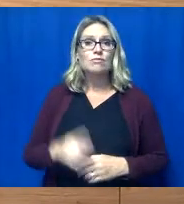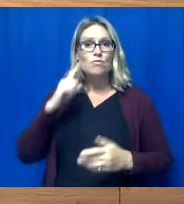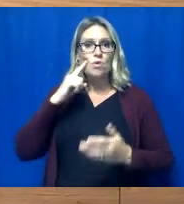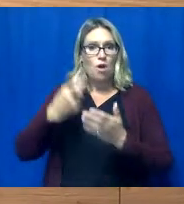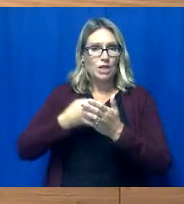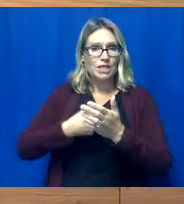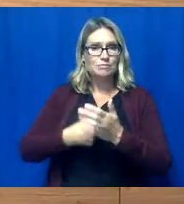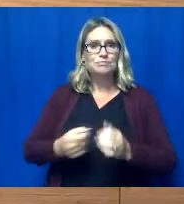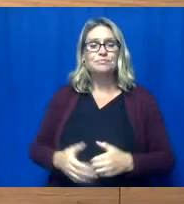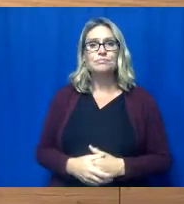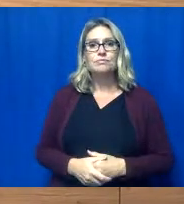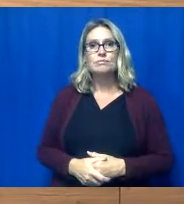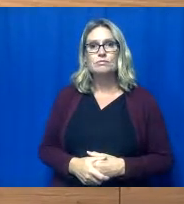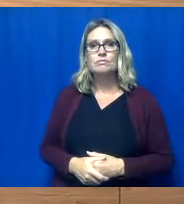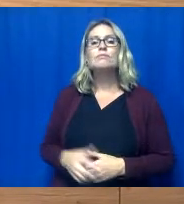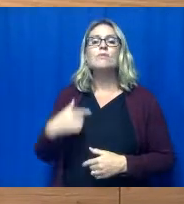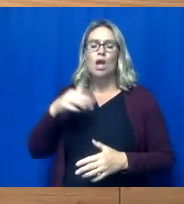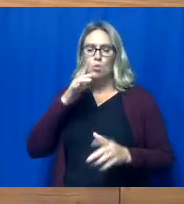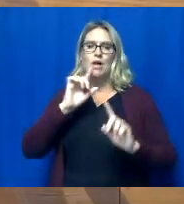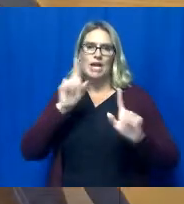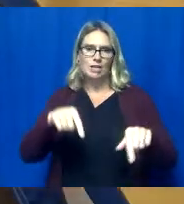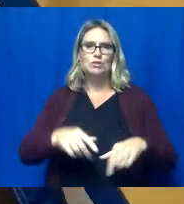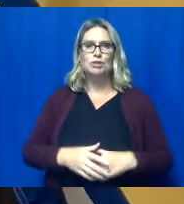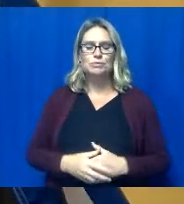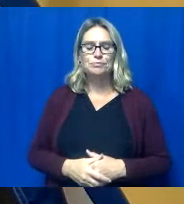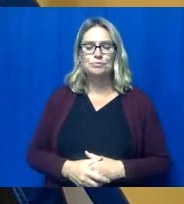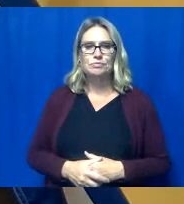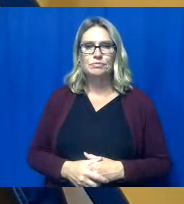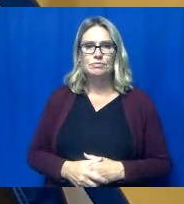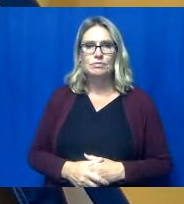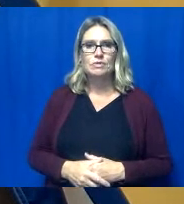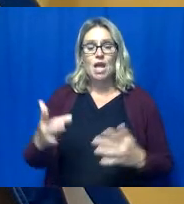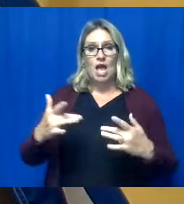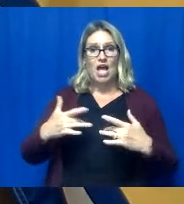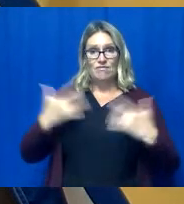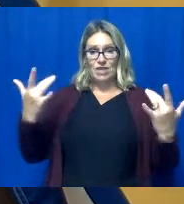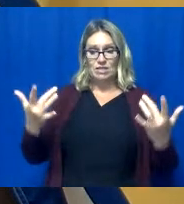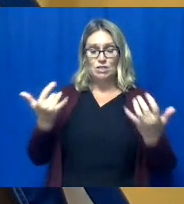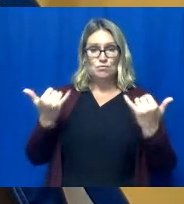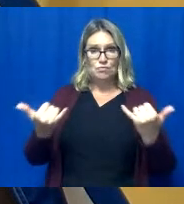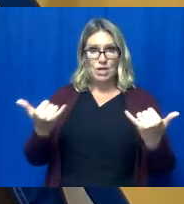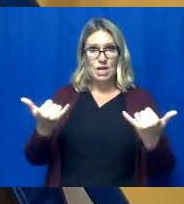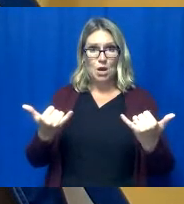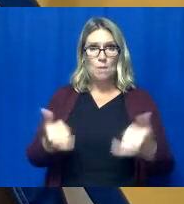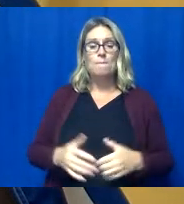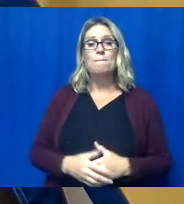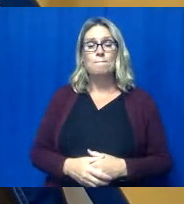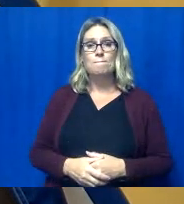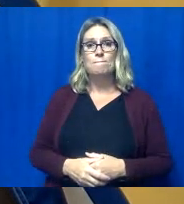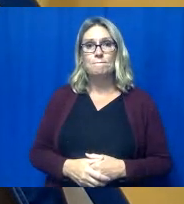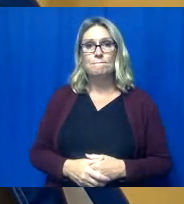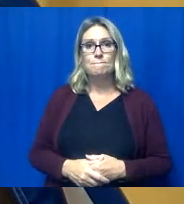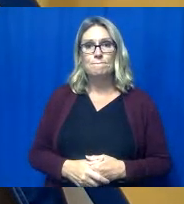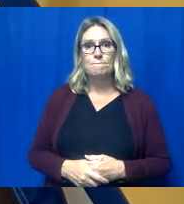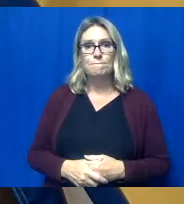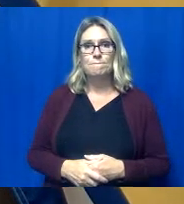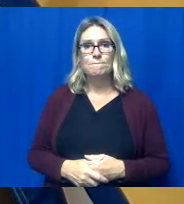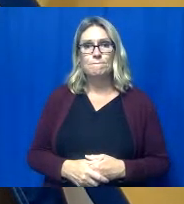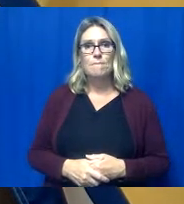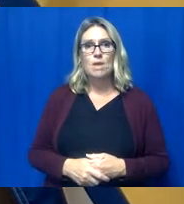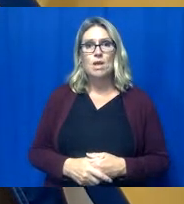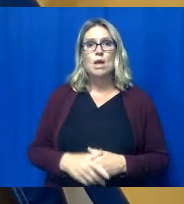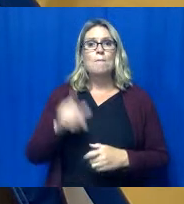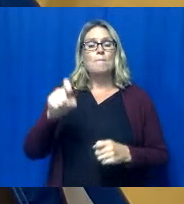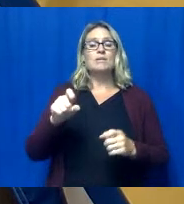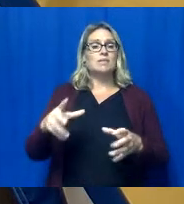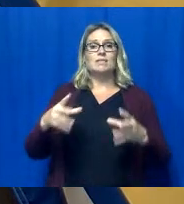So I'll take that one. As long the events like this now must only accept individuals